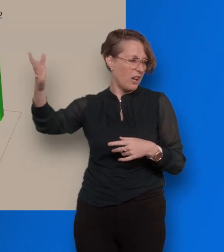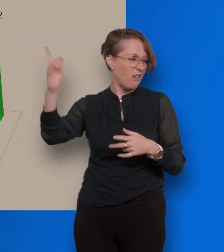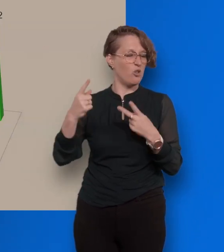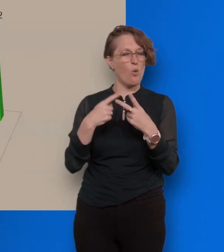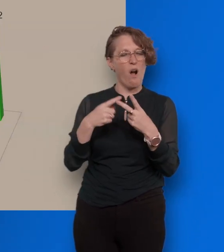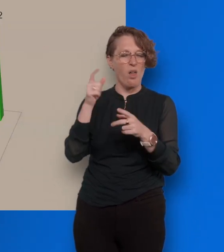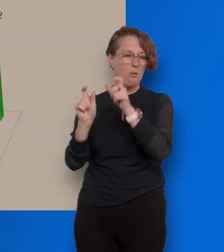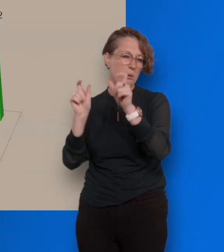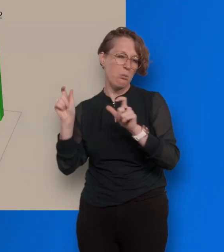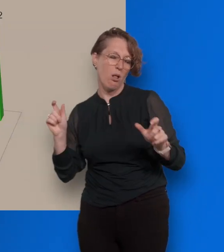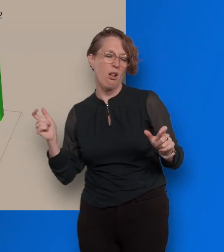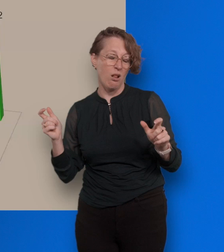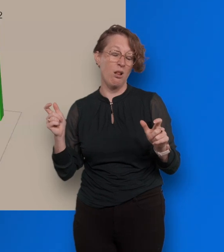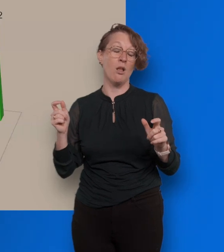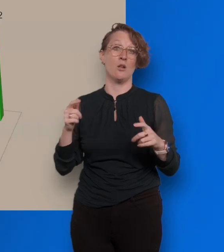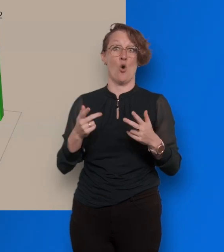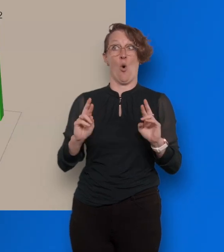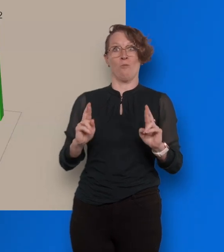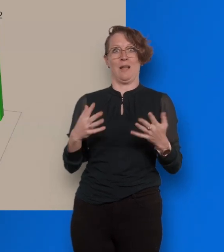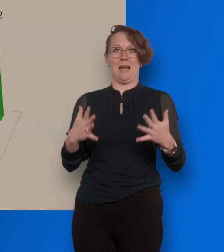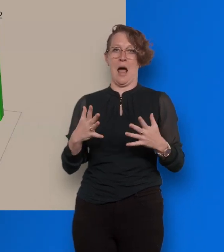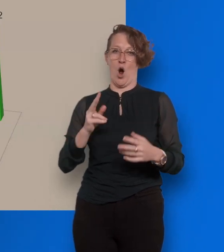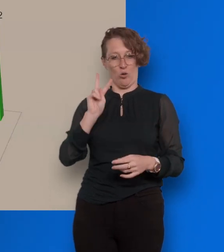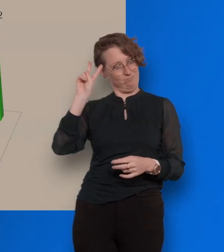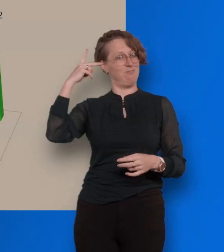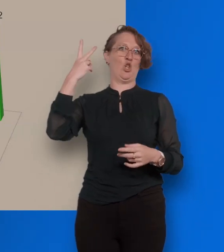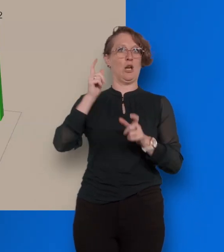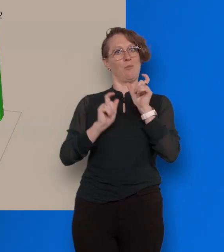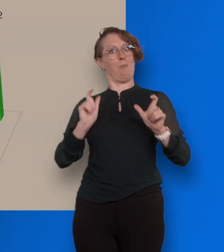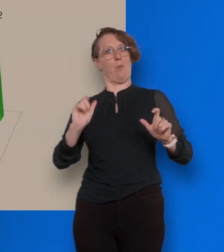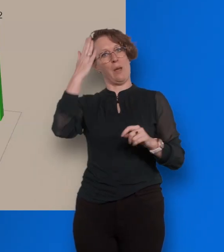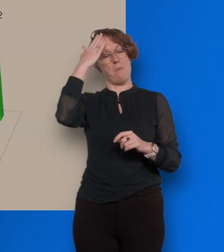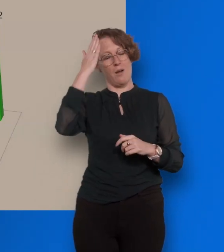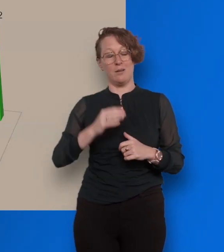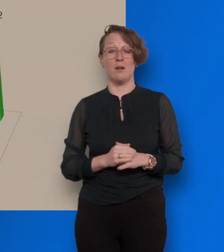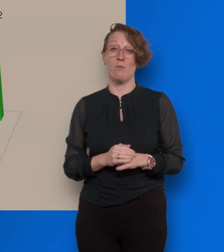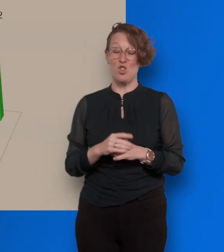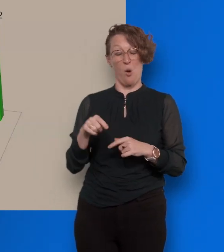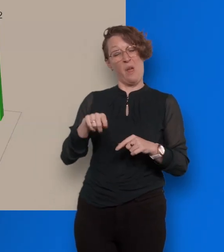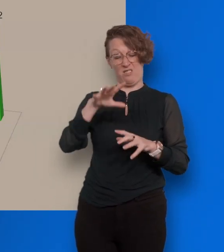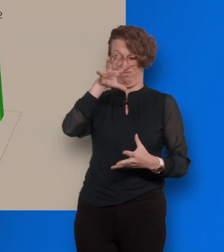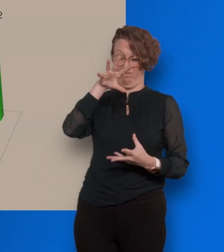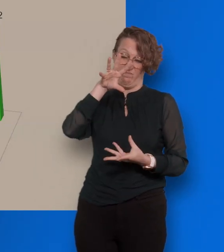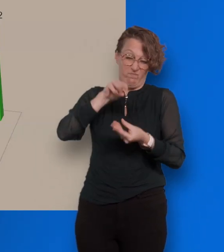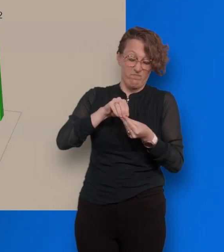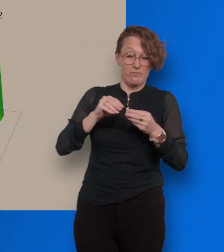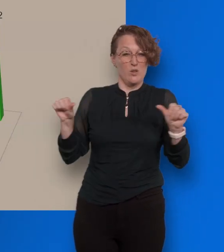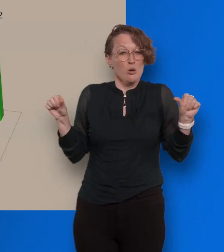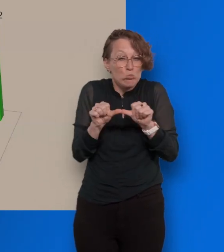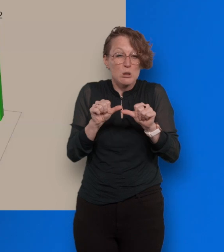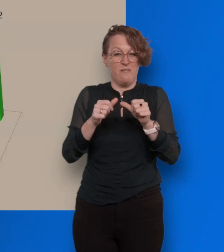different characteristic. Hopefully, we're very successfully overcoming that. So that's our brief introduction to